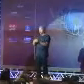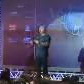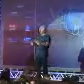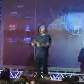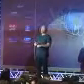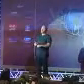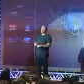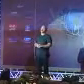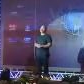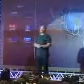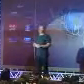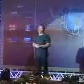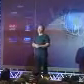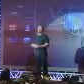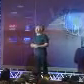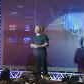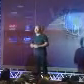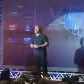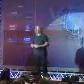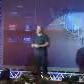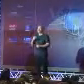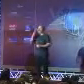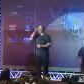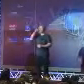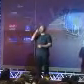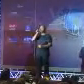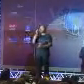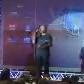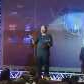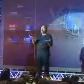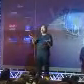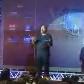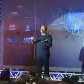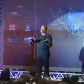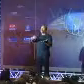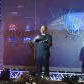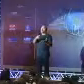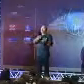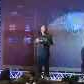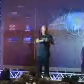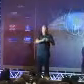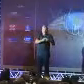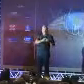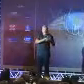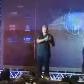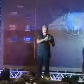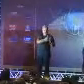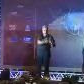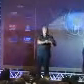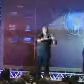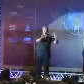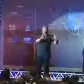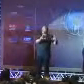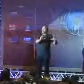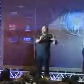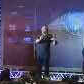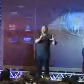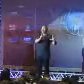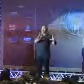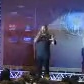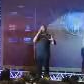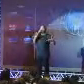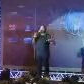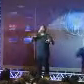anymore, we create a service. A service to the customer of creating software